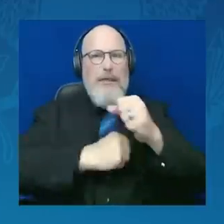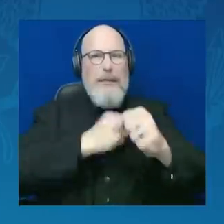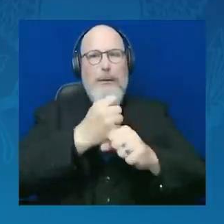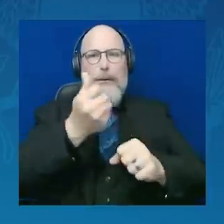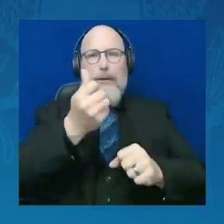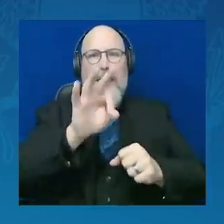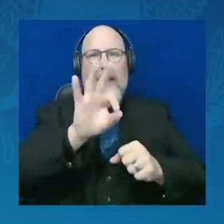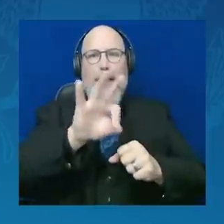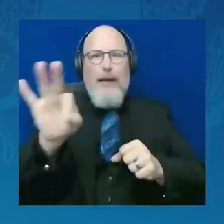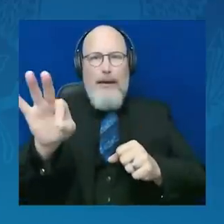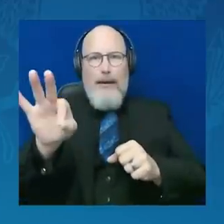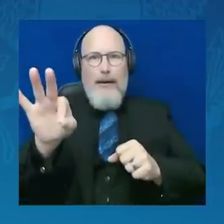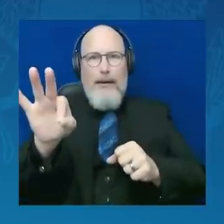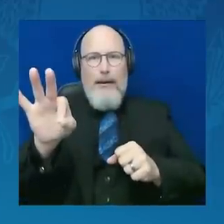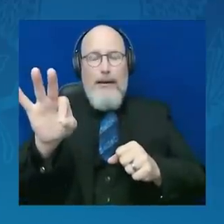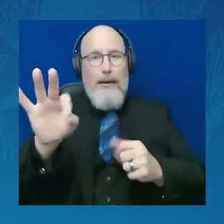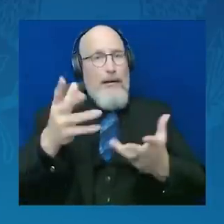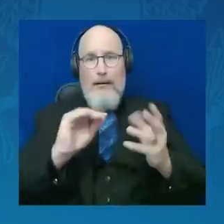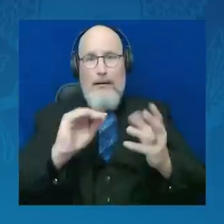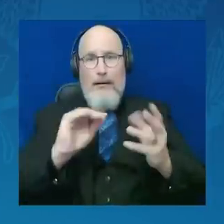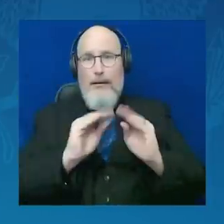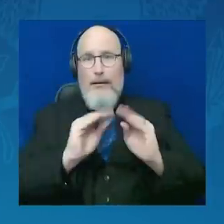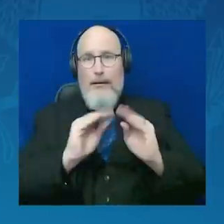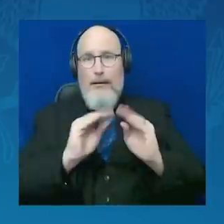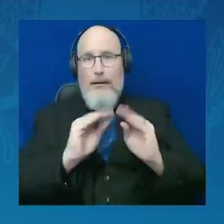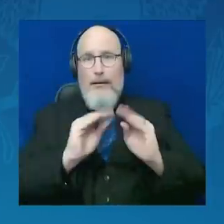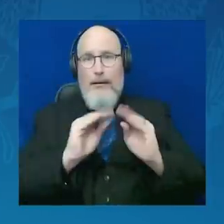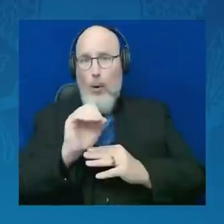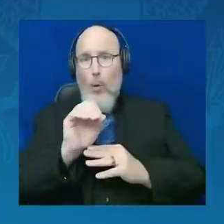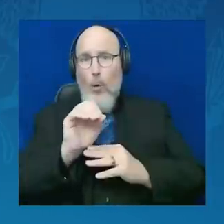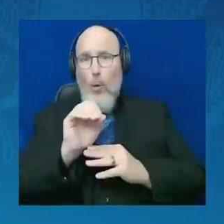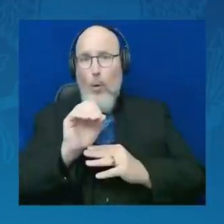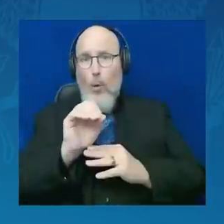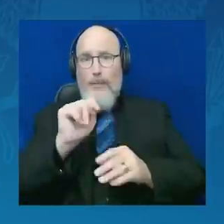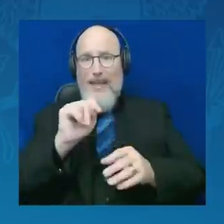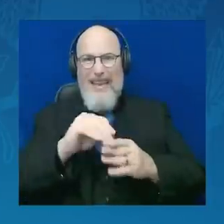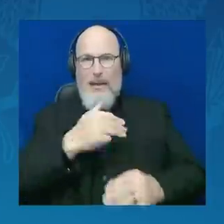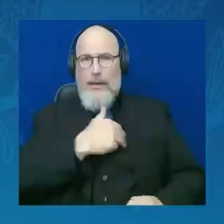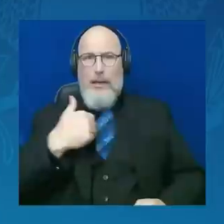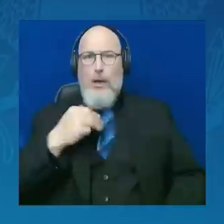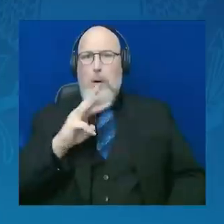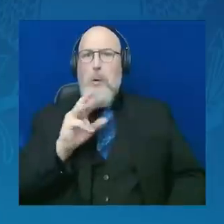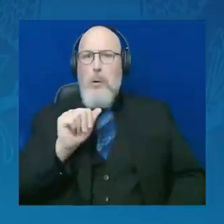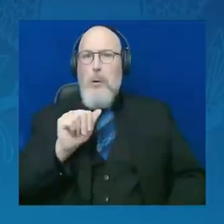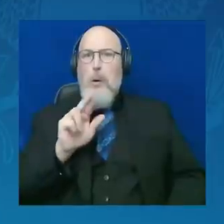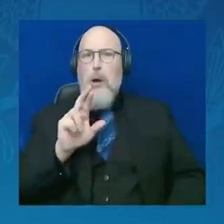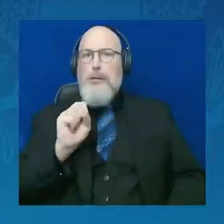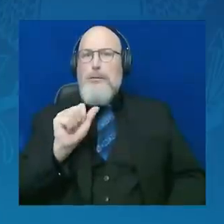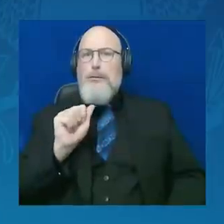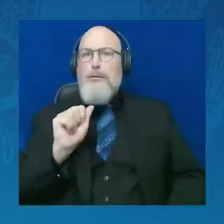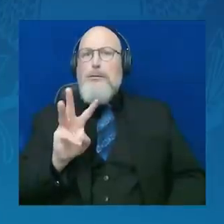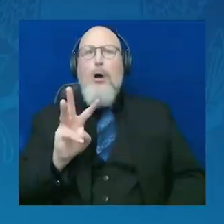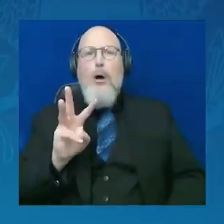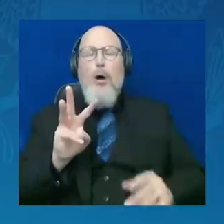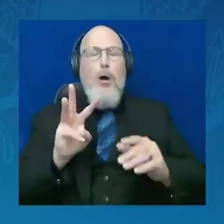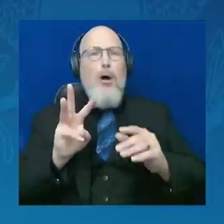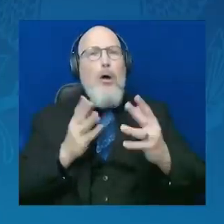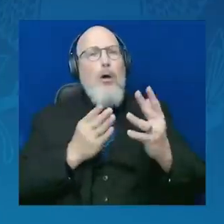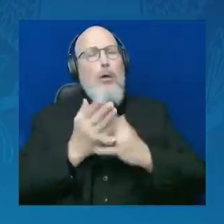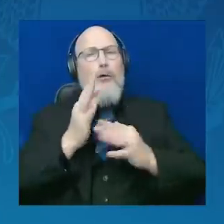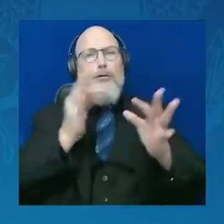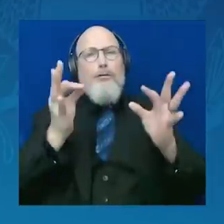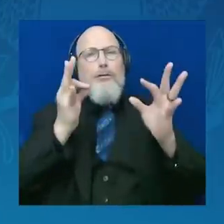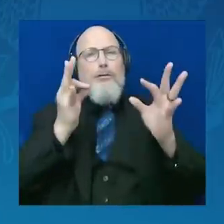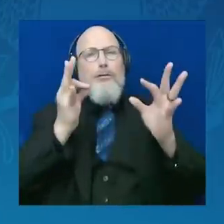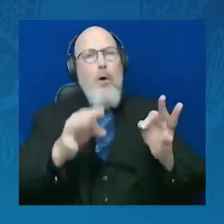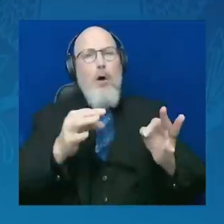1999. It was precisely a NATO summit in Warsaw, through first and foremost the decisions of the U.S. president and his